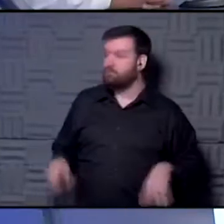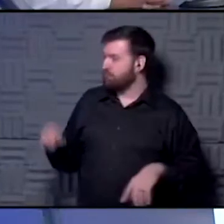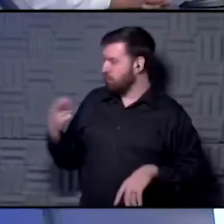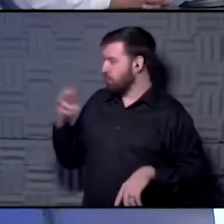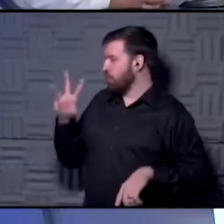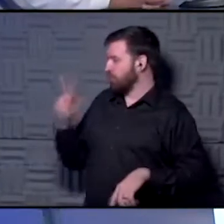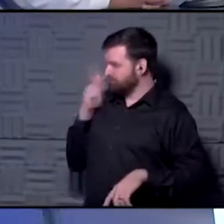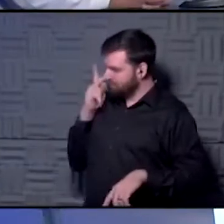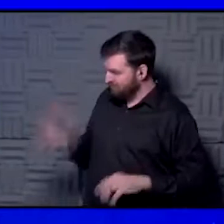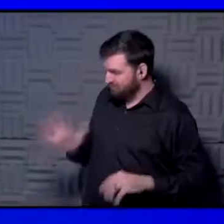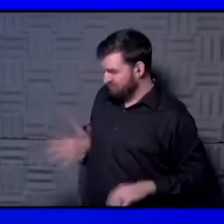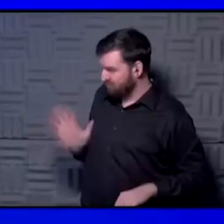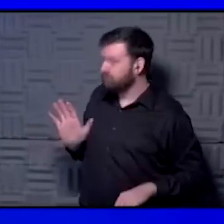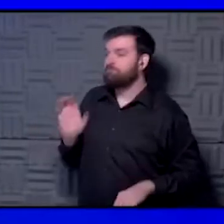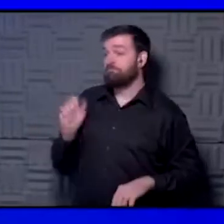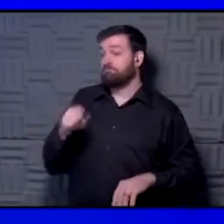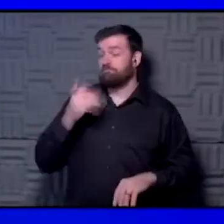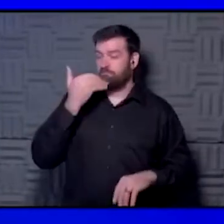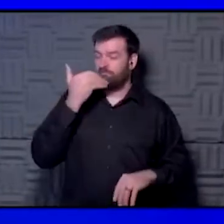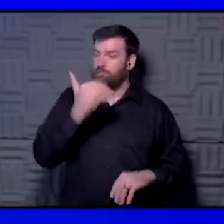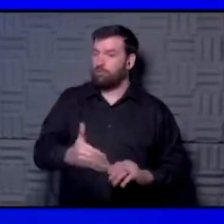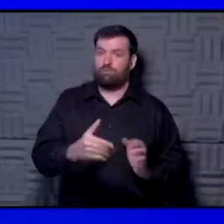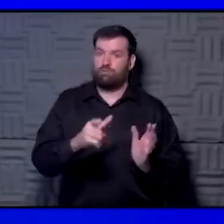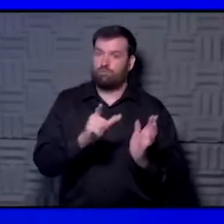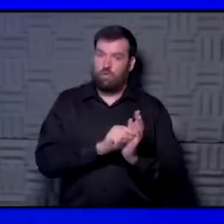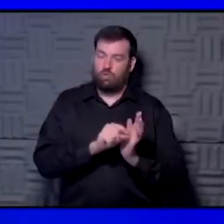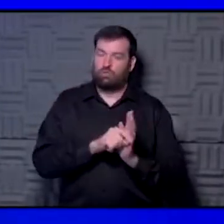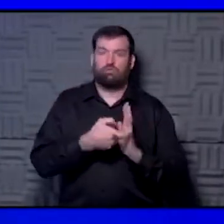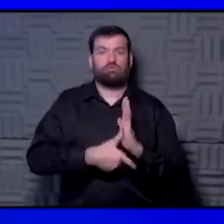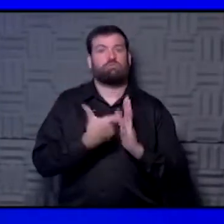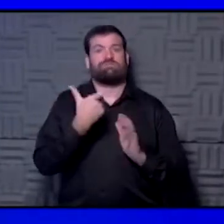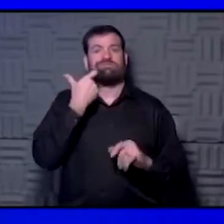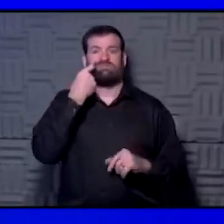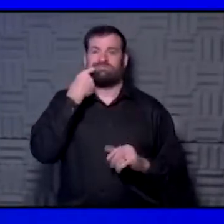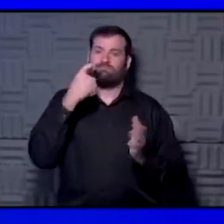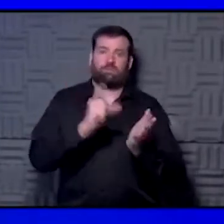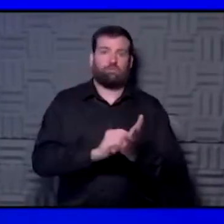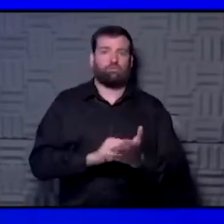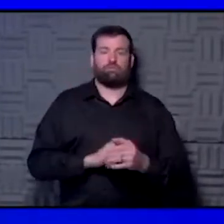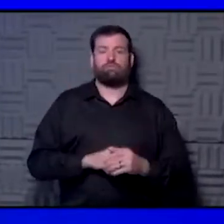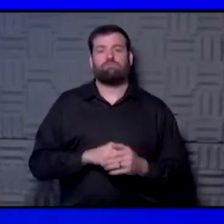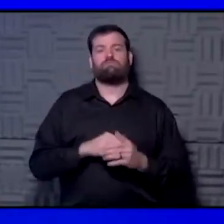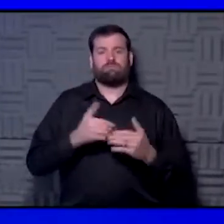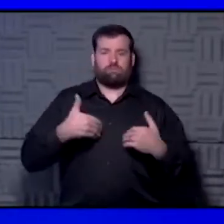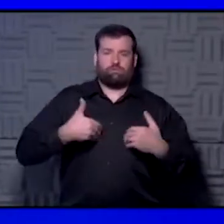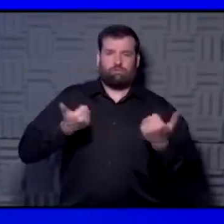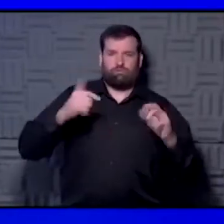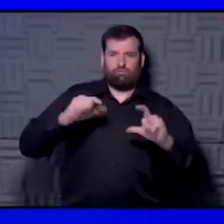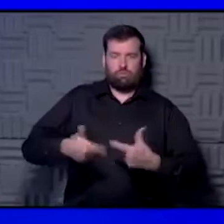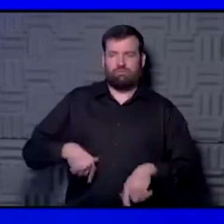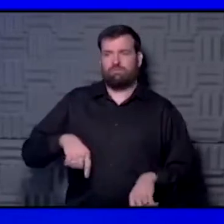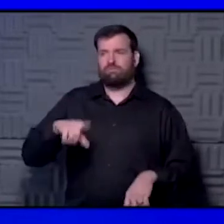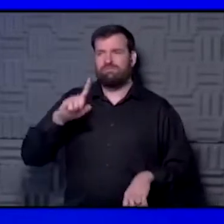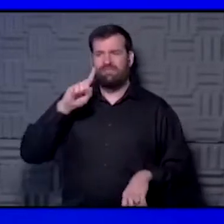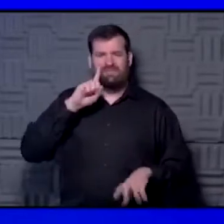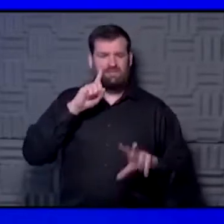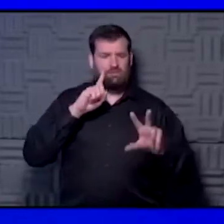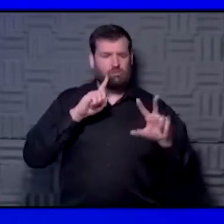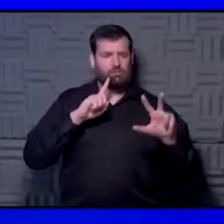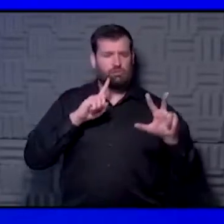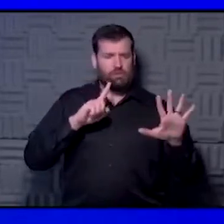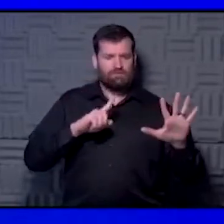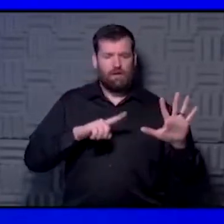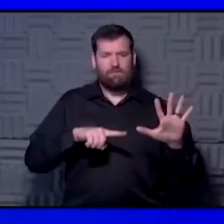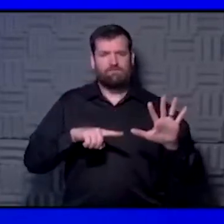that. Yeah, that was a very good article. It was, recently published, just looking at the younger age group. So I believe it was 35